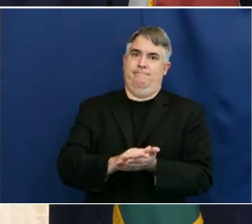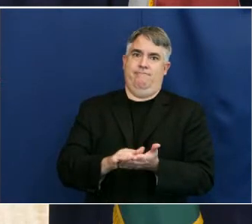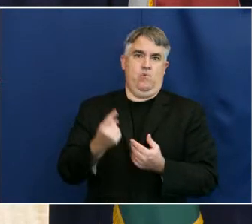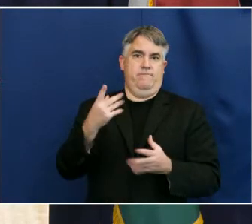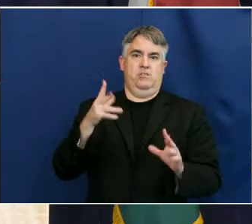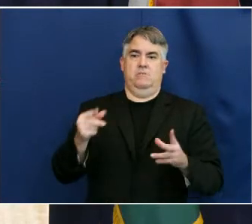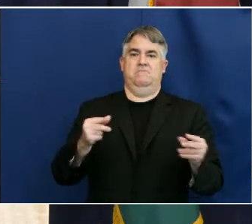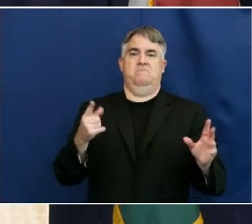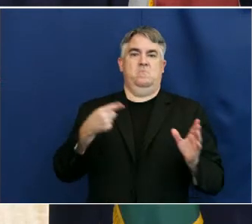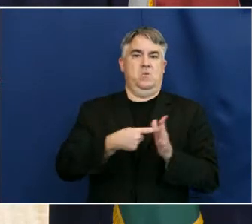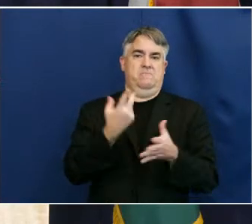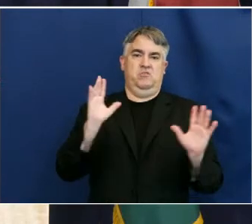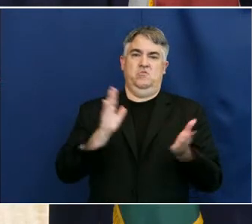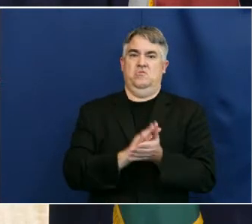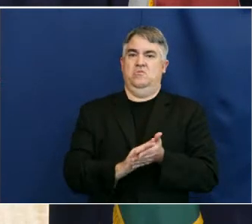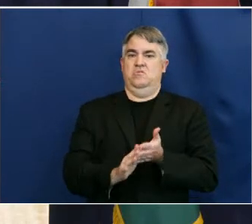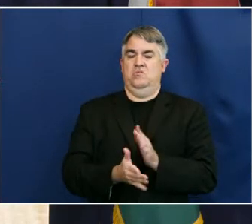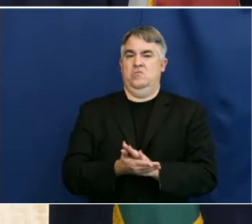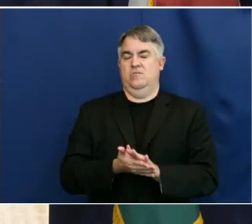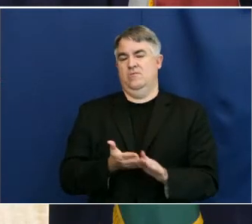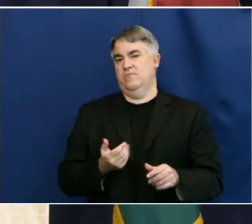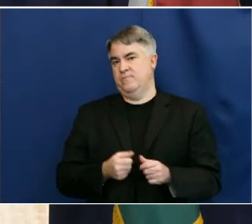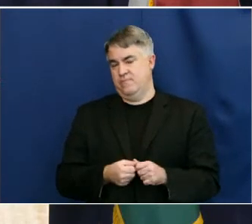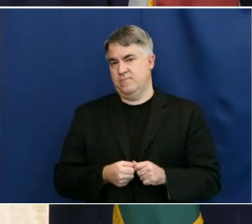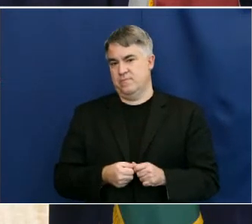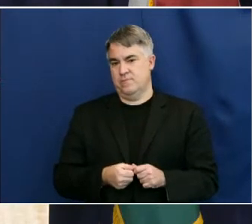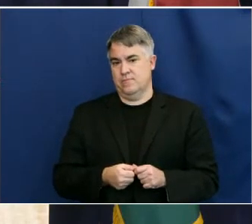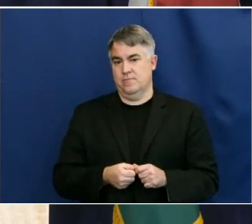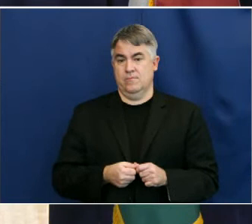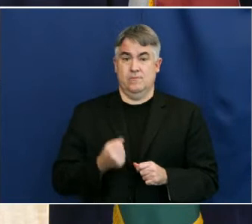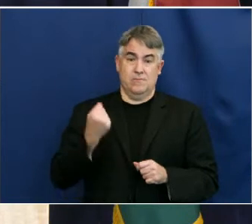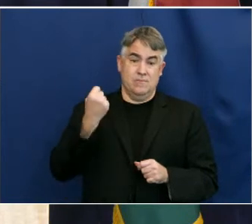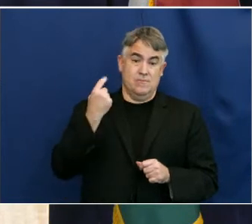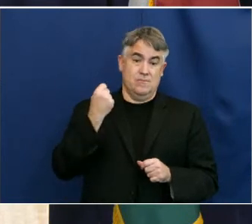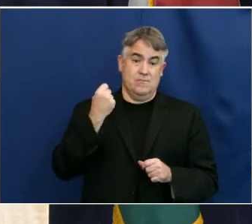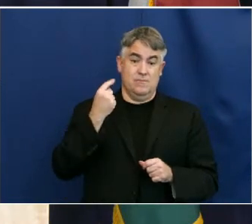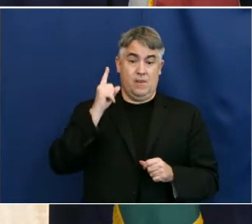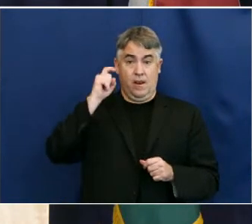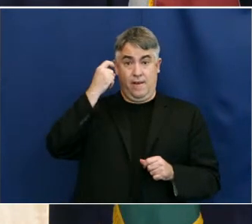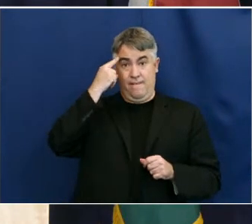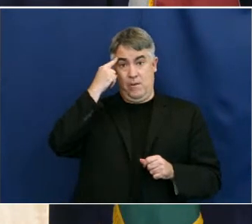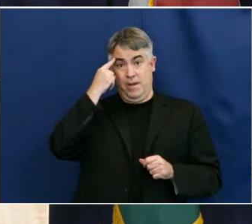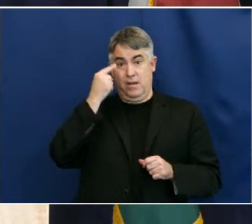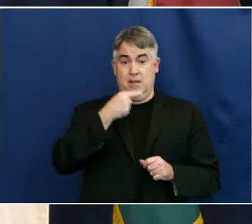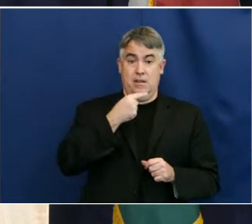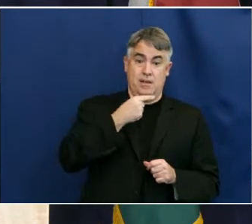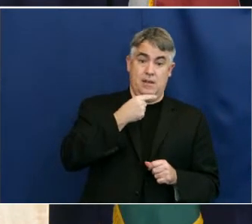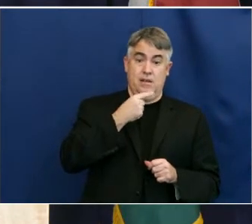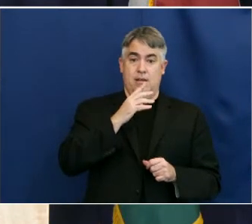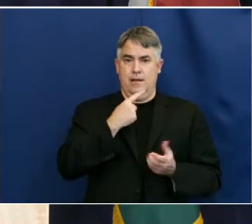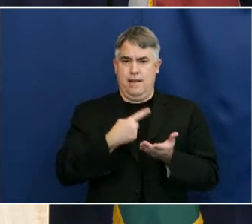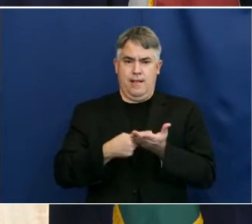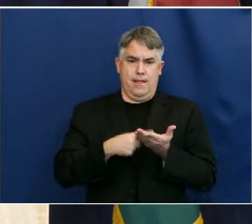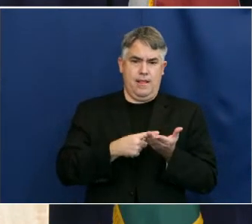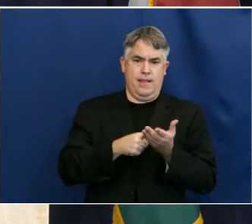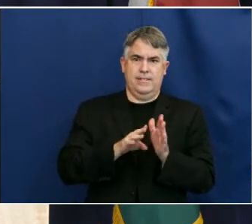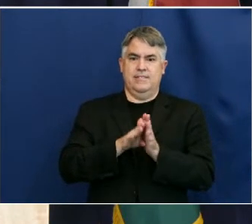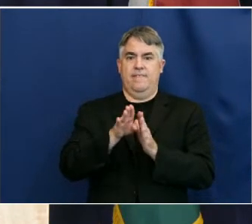manufacturers in the federal government are already talking about developing a booster in the fall, not only for J&J, but also